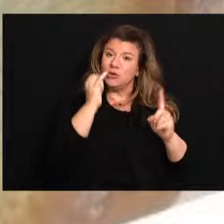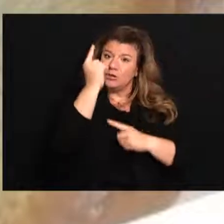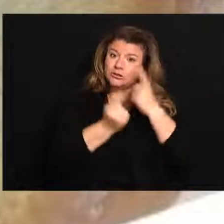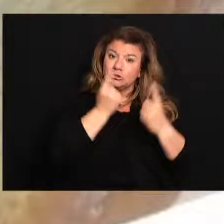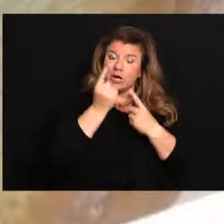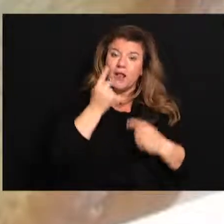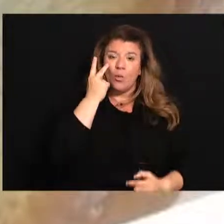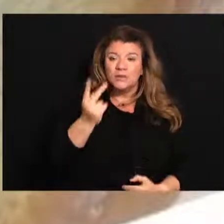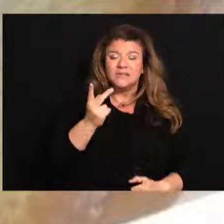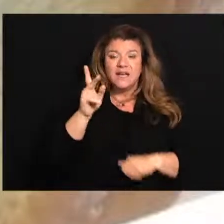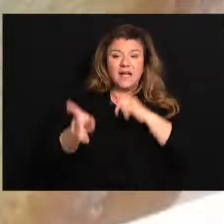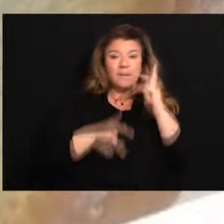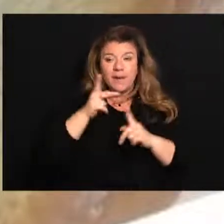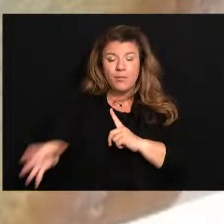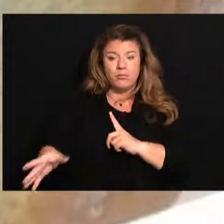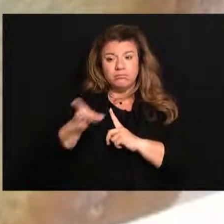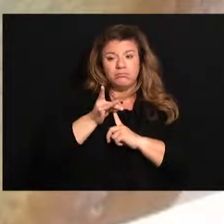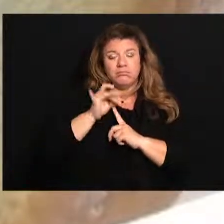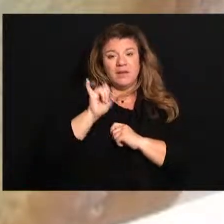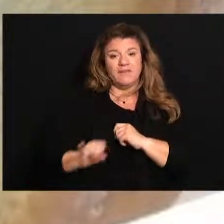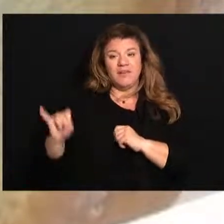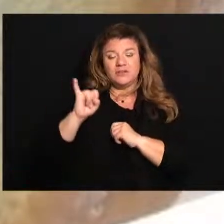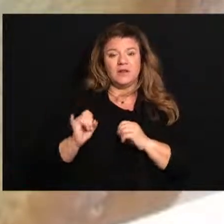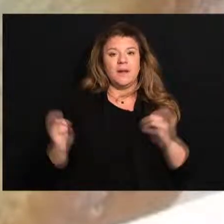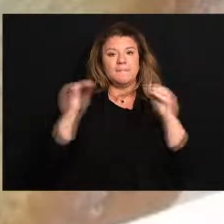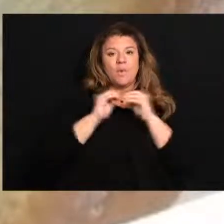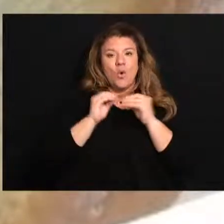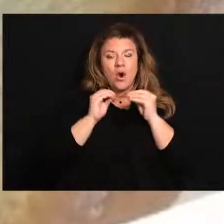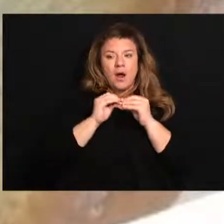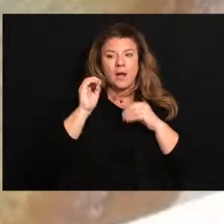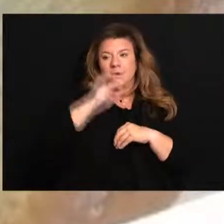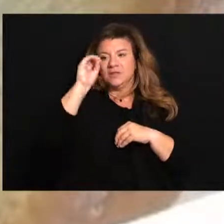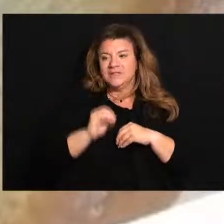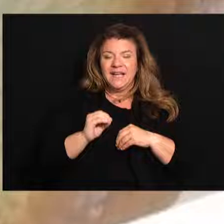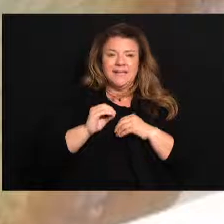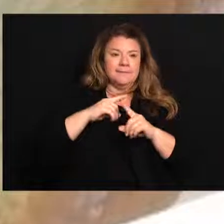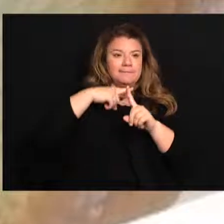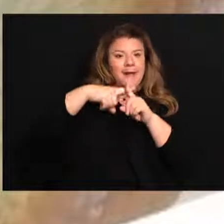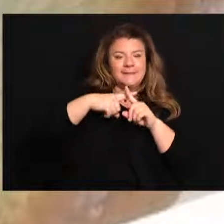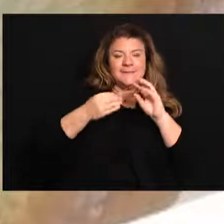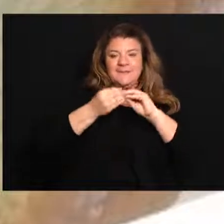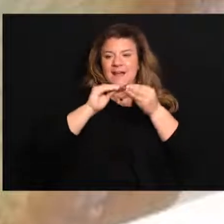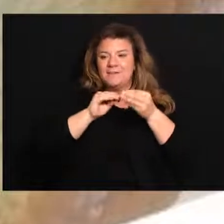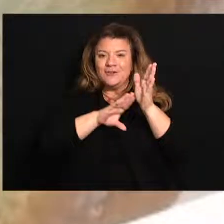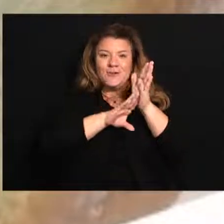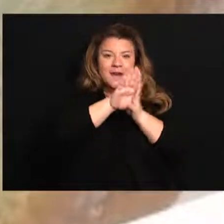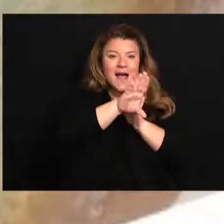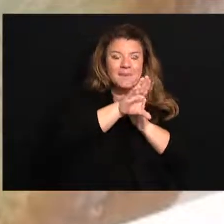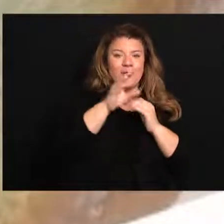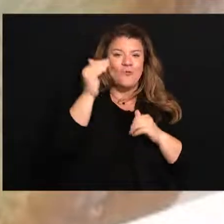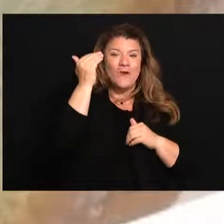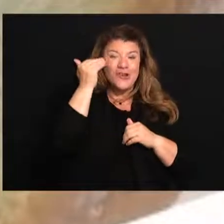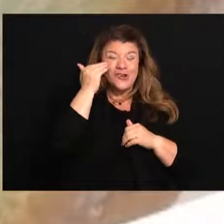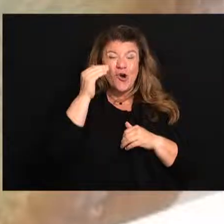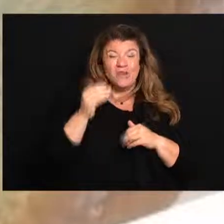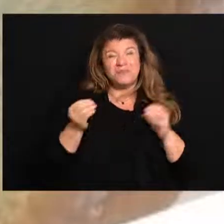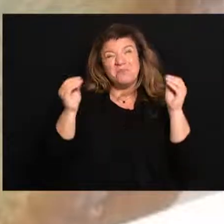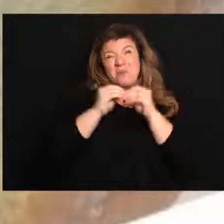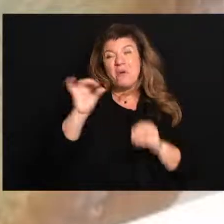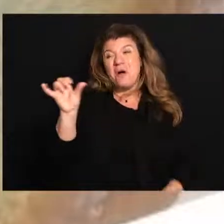people getting infected more readily. Our percent positive rates are going up. And we know that this is most likely